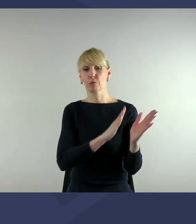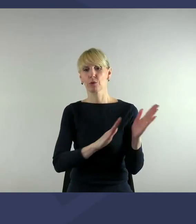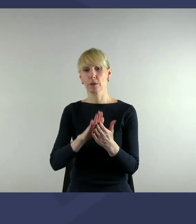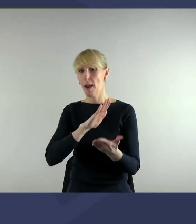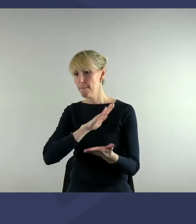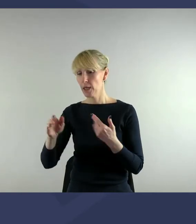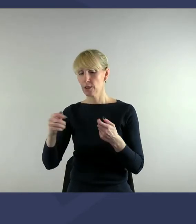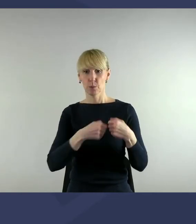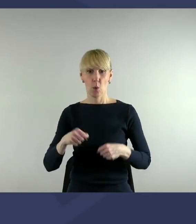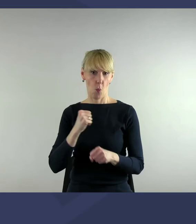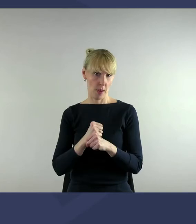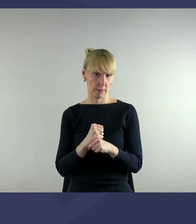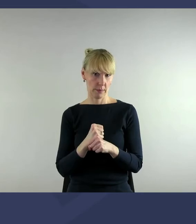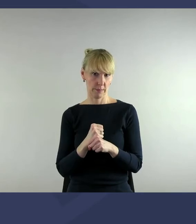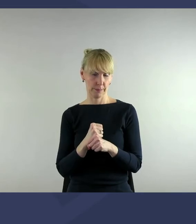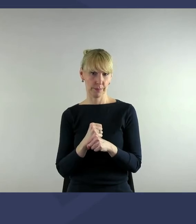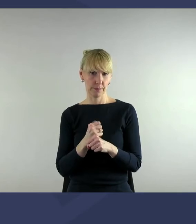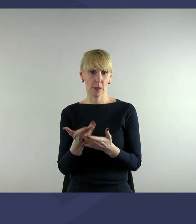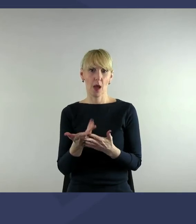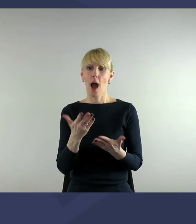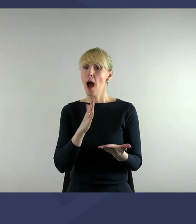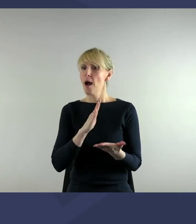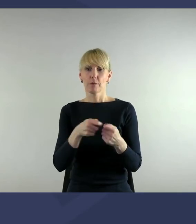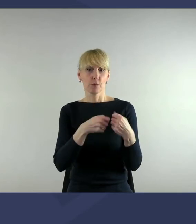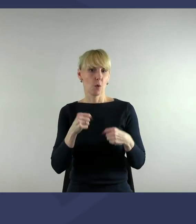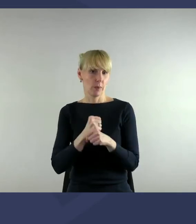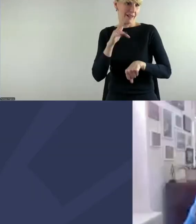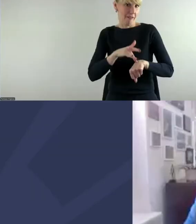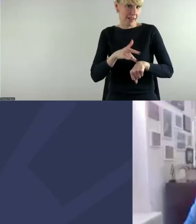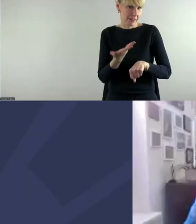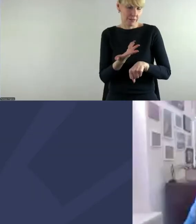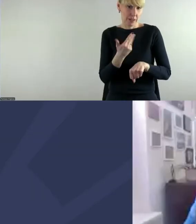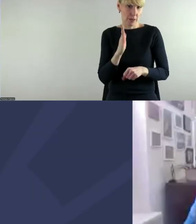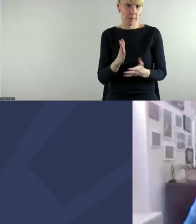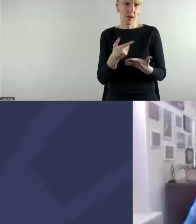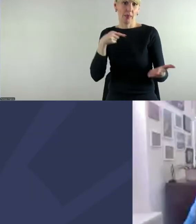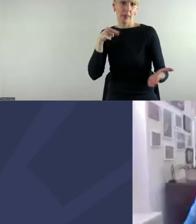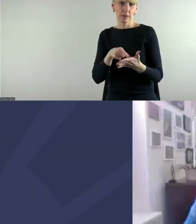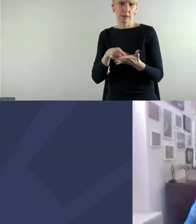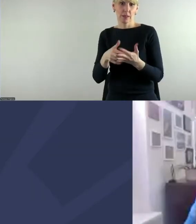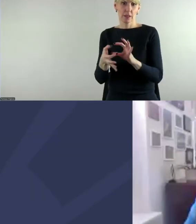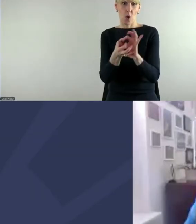no good preparedness without collaboration, so it's difficult to have it effective if it's not